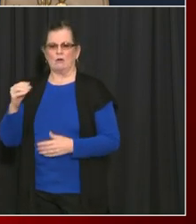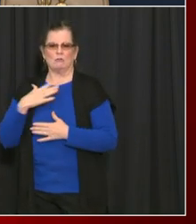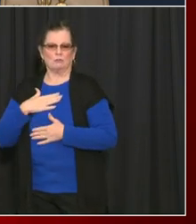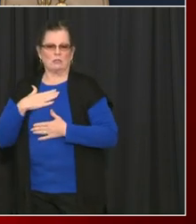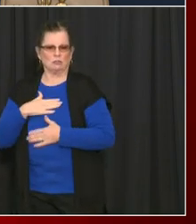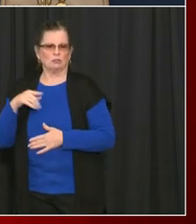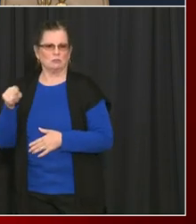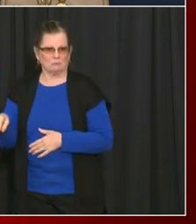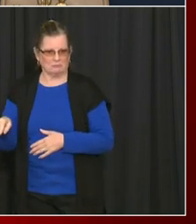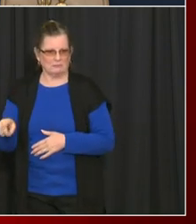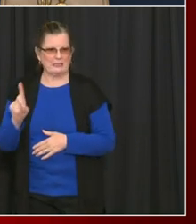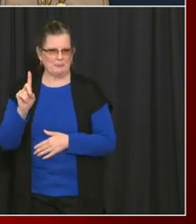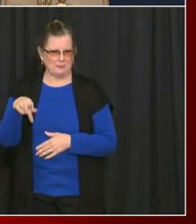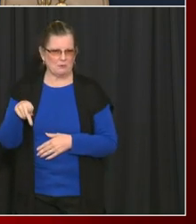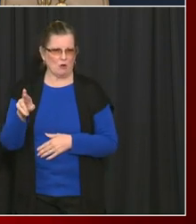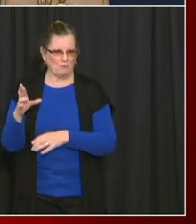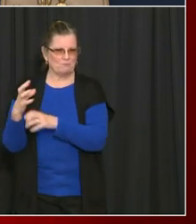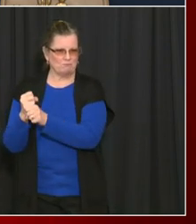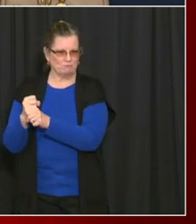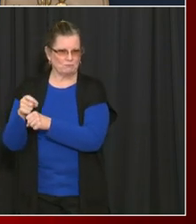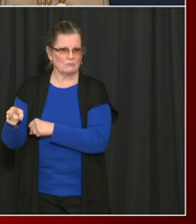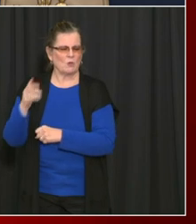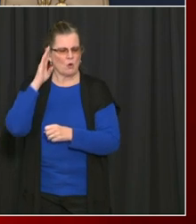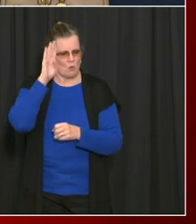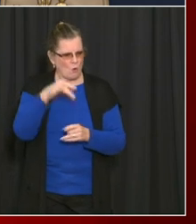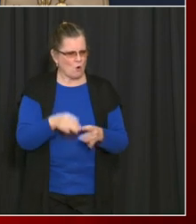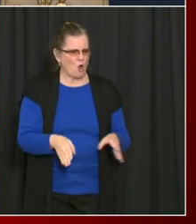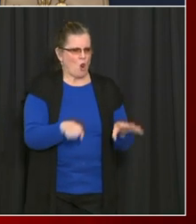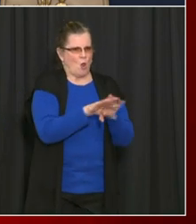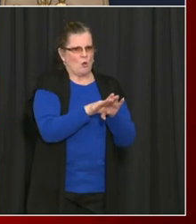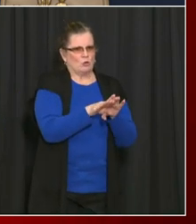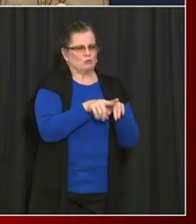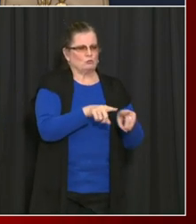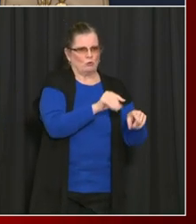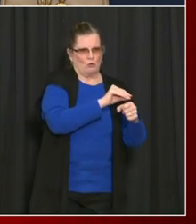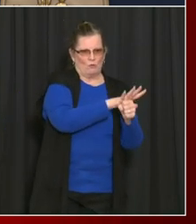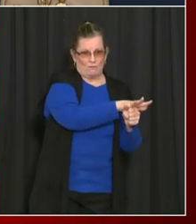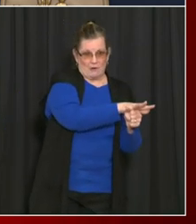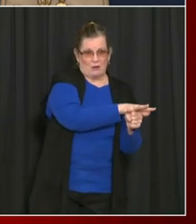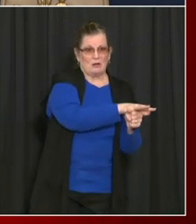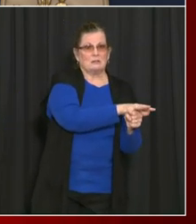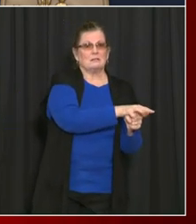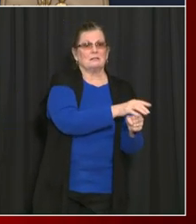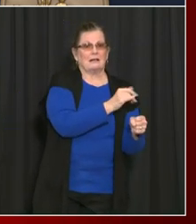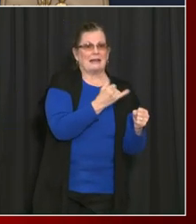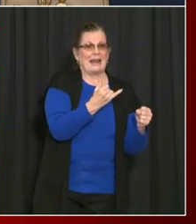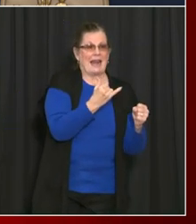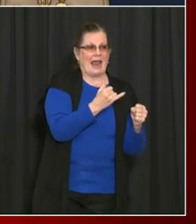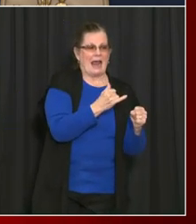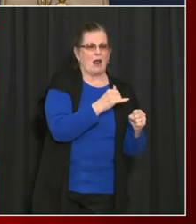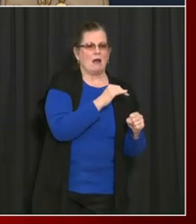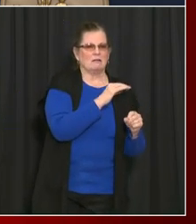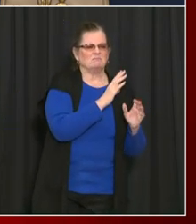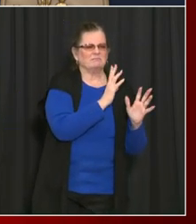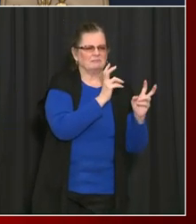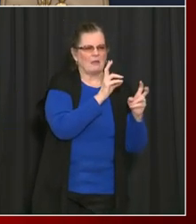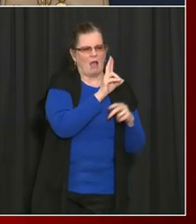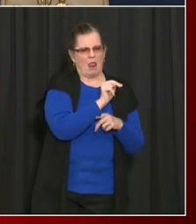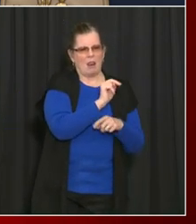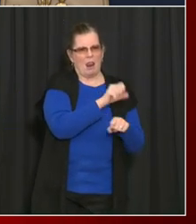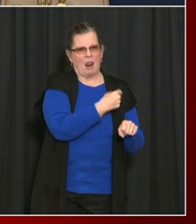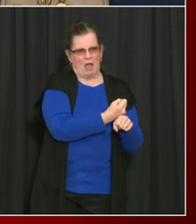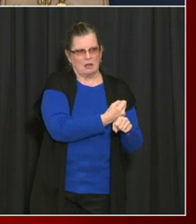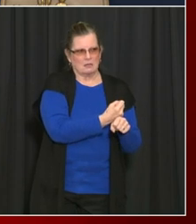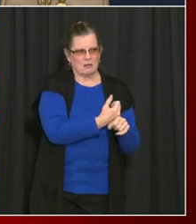locked, and they will be unlocked and able to be used. And you can see that